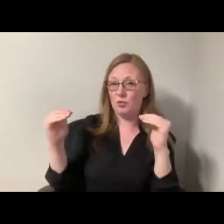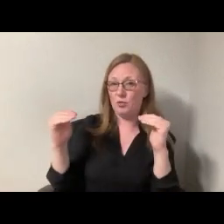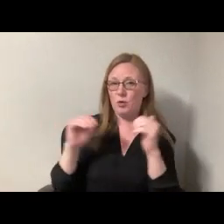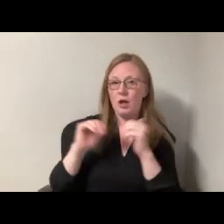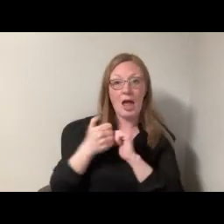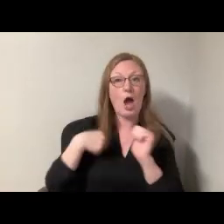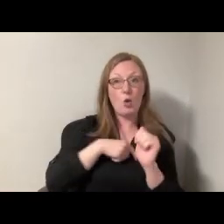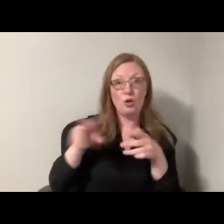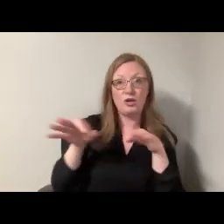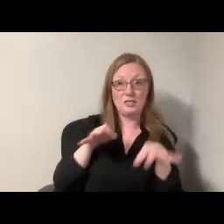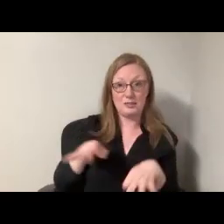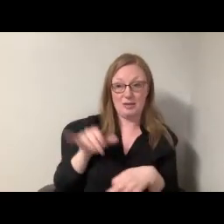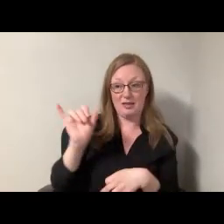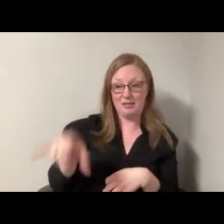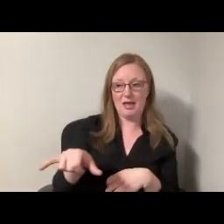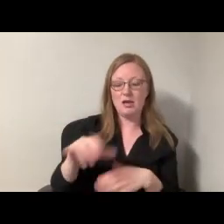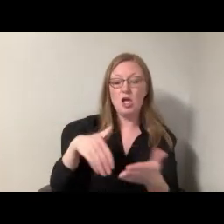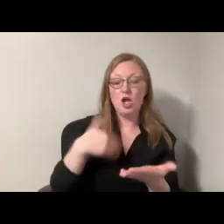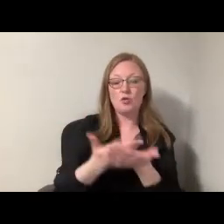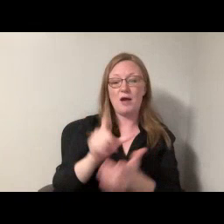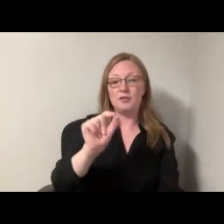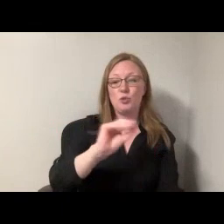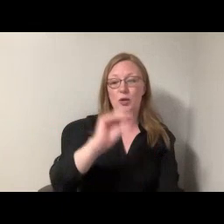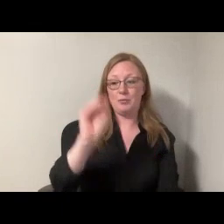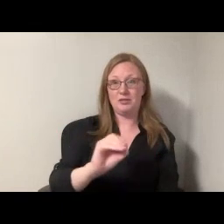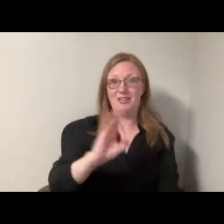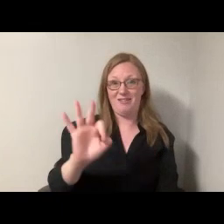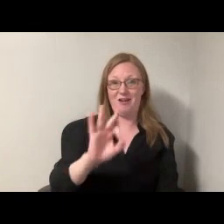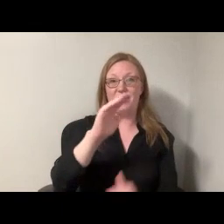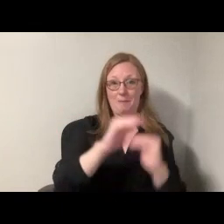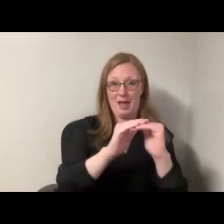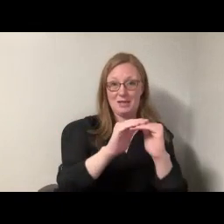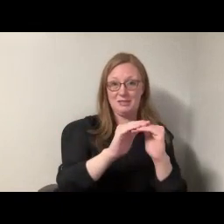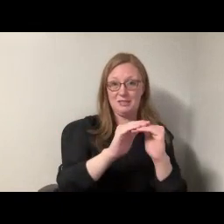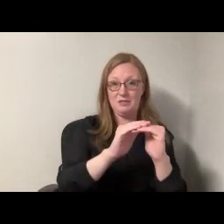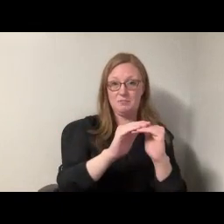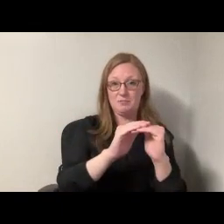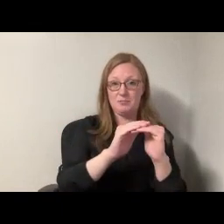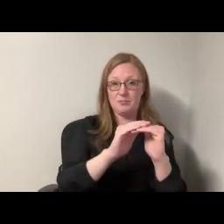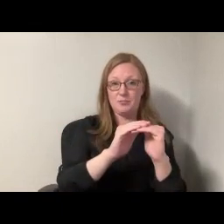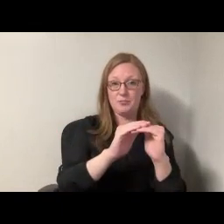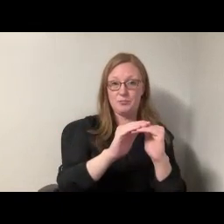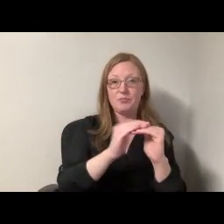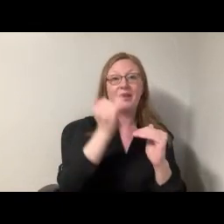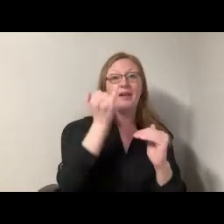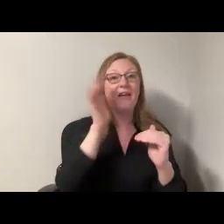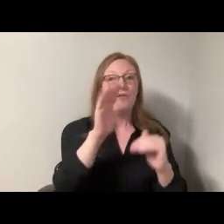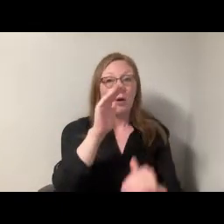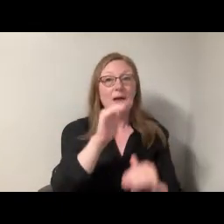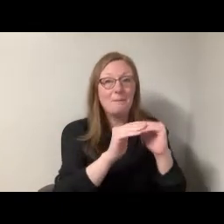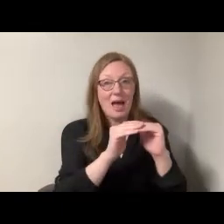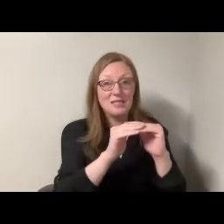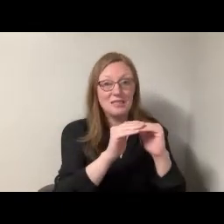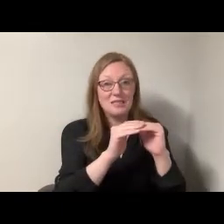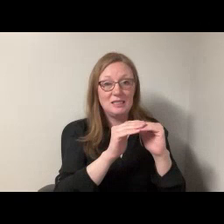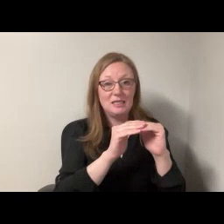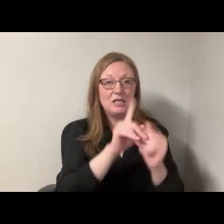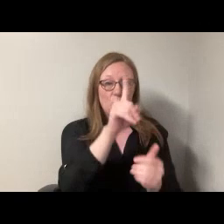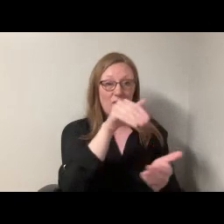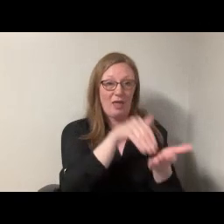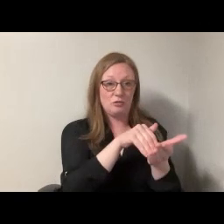defining it, is when it reaches 20% of the capacity. If it's if the capacity is